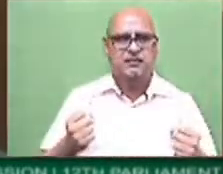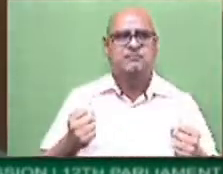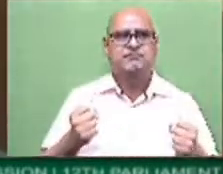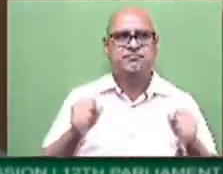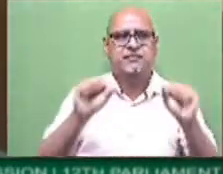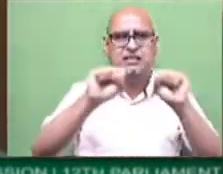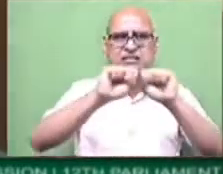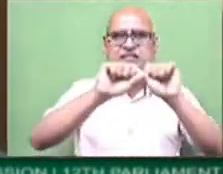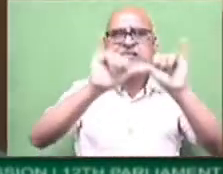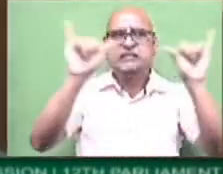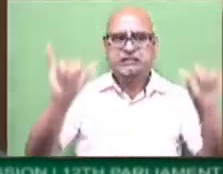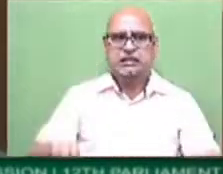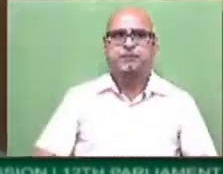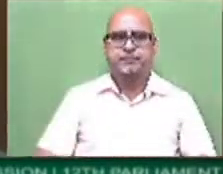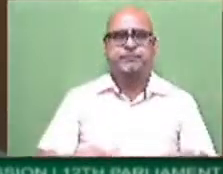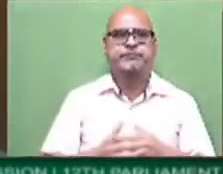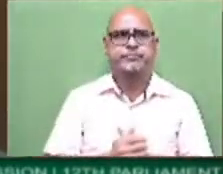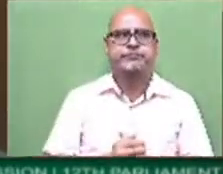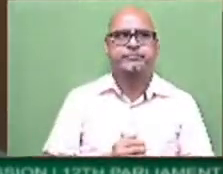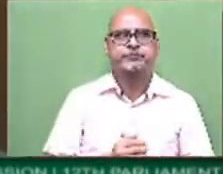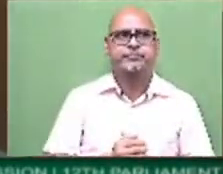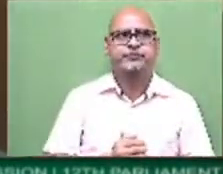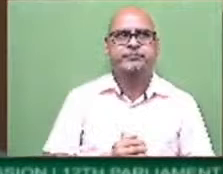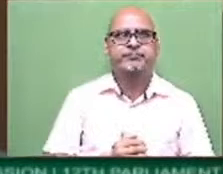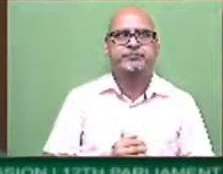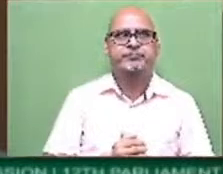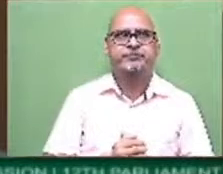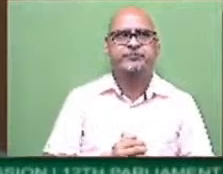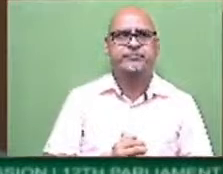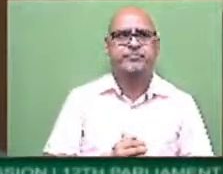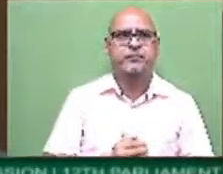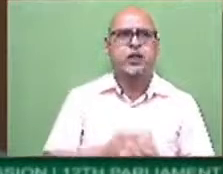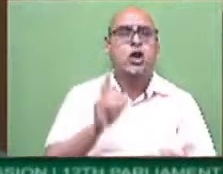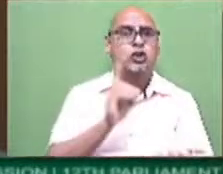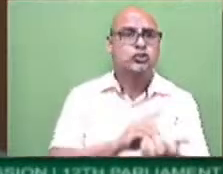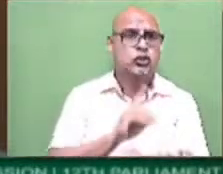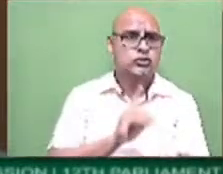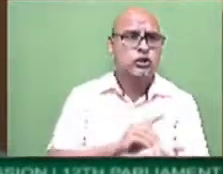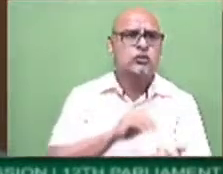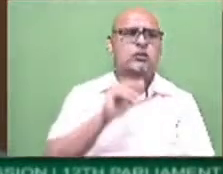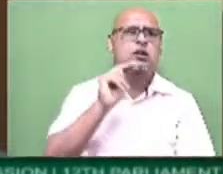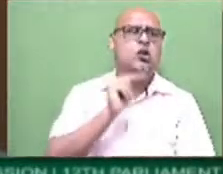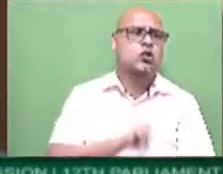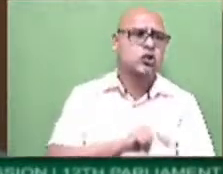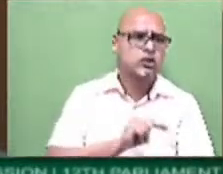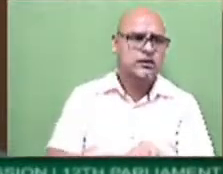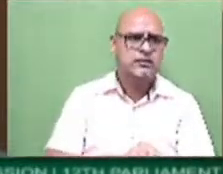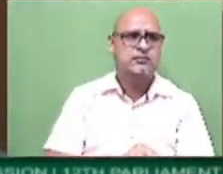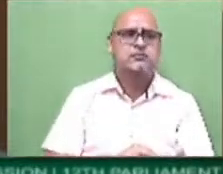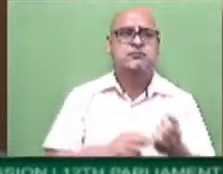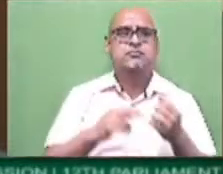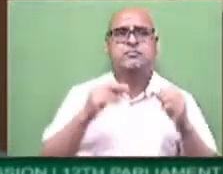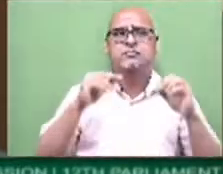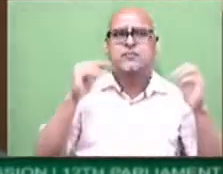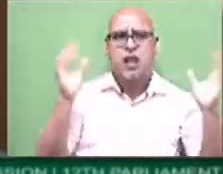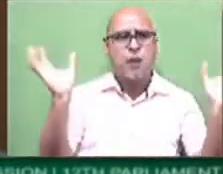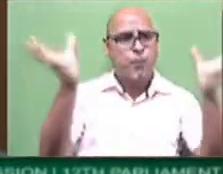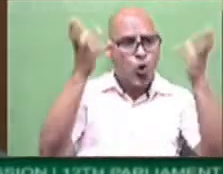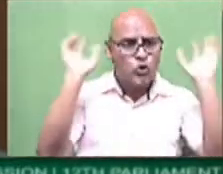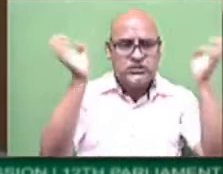And of course, these are the doctors, the nurses, the attendants, the ambulance drivers, the laboratory staff, the administrative